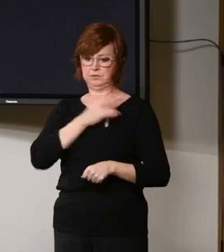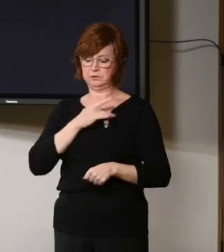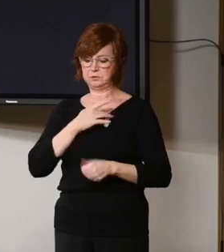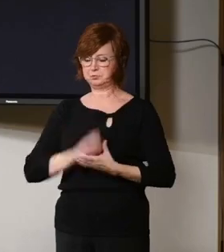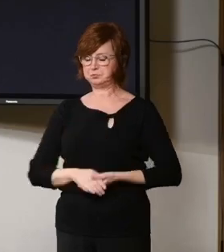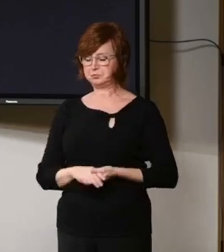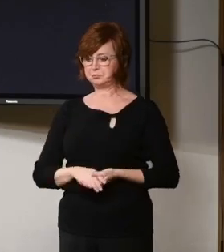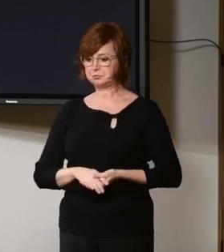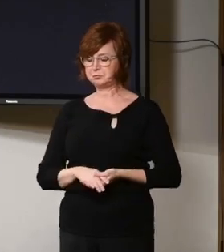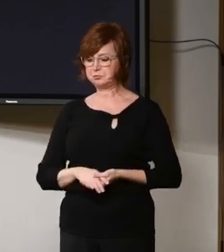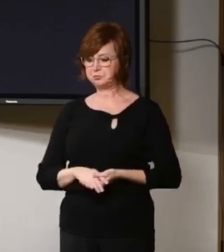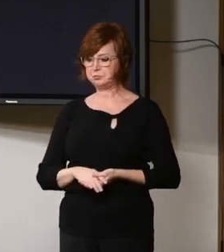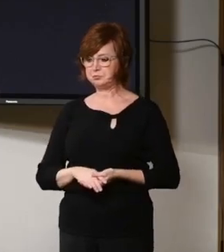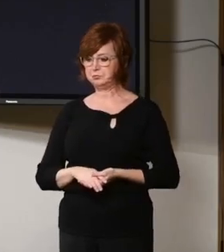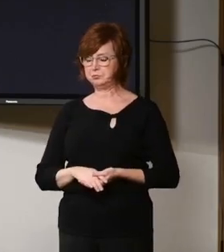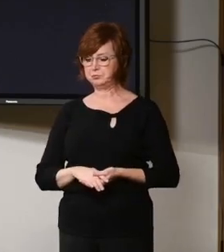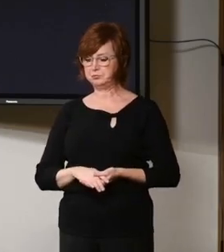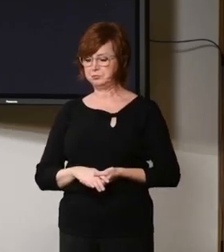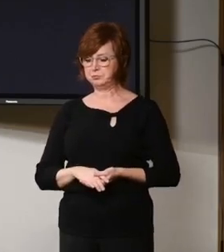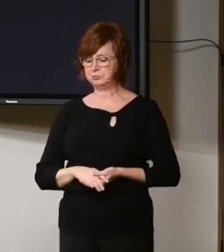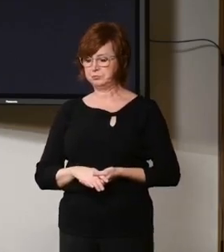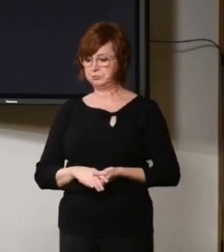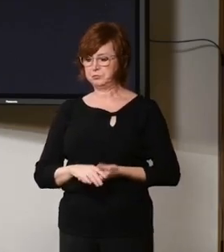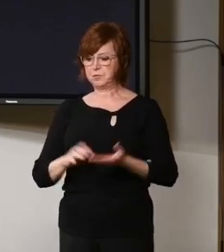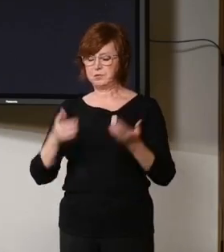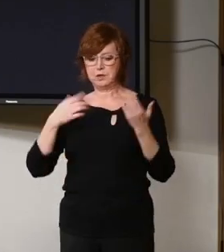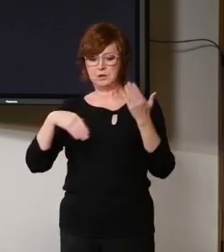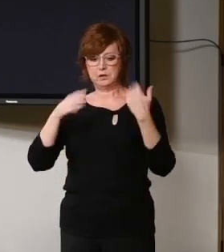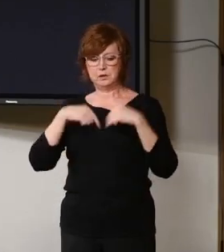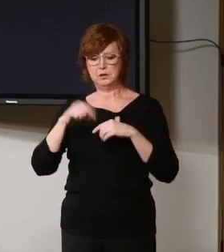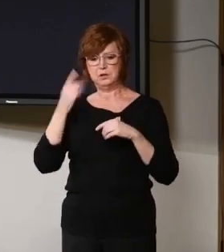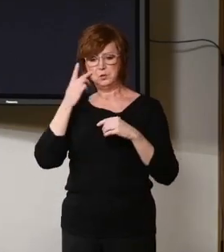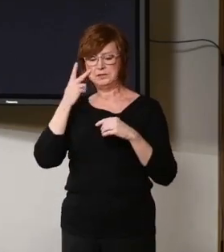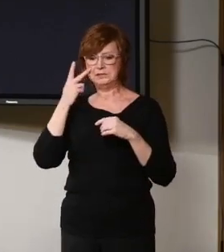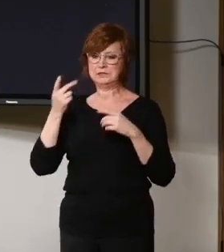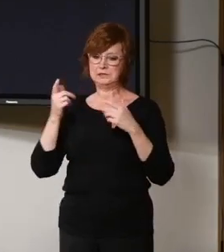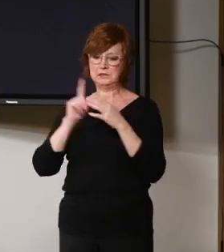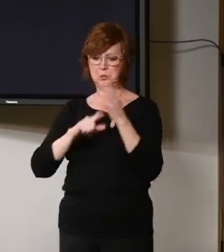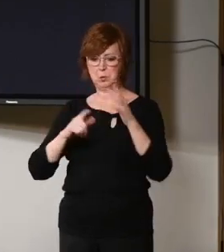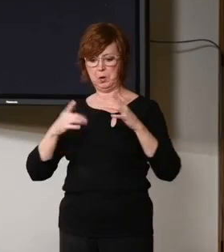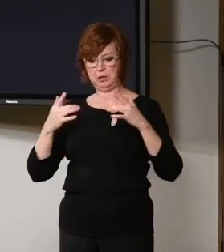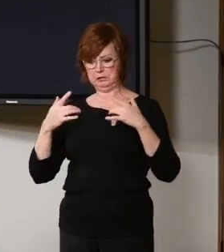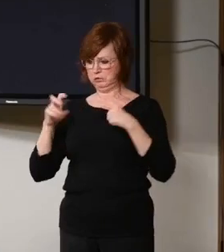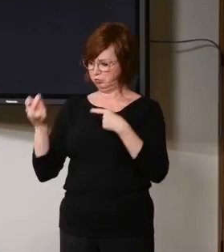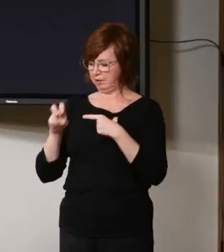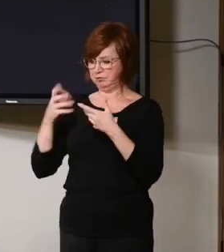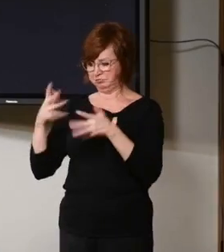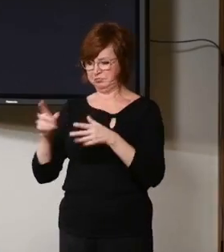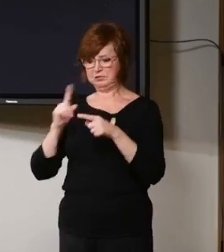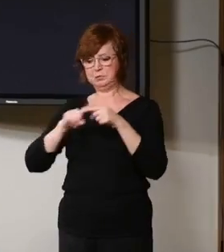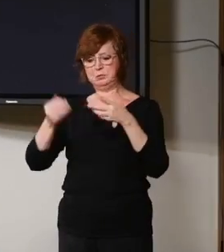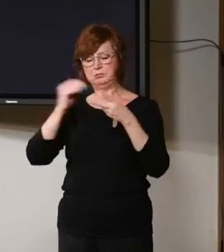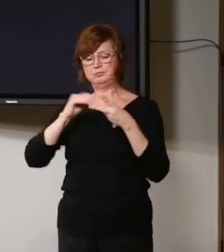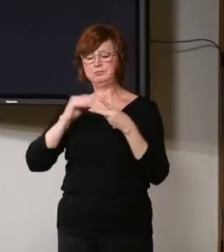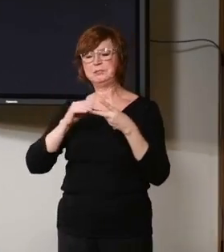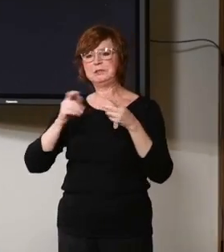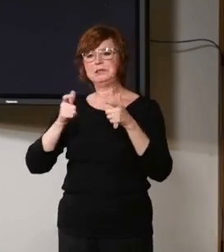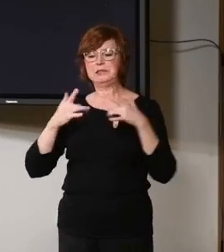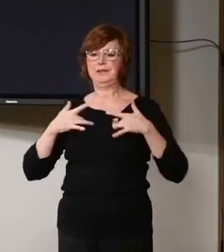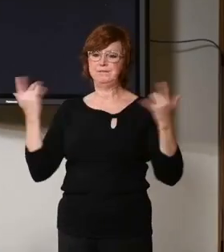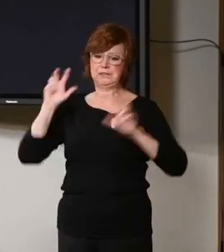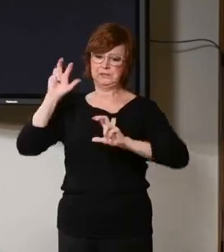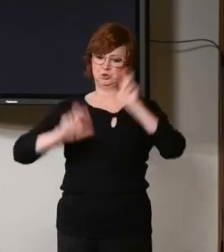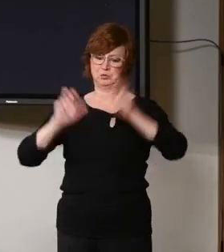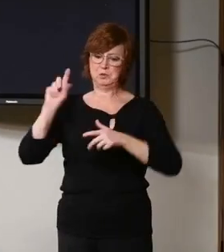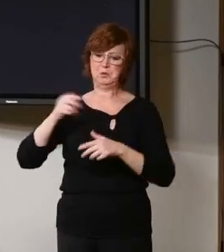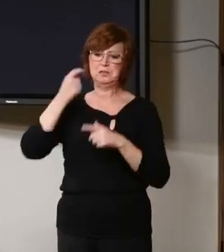Now, we are continuing to see cases linked to events or mass gatherings, such as a snowmobile rally north